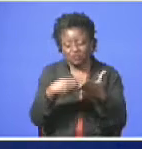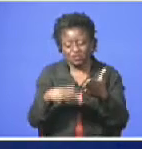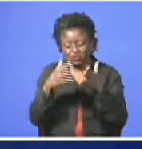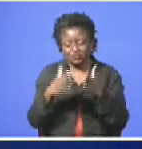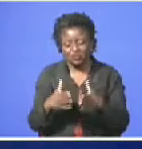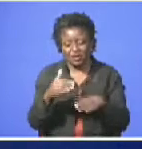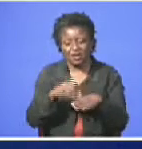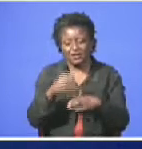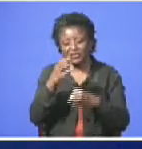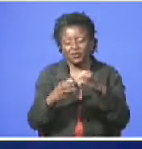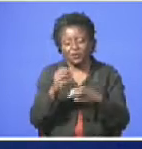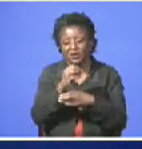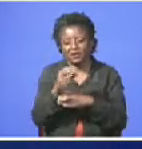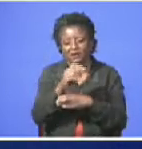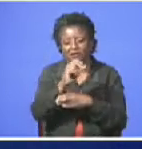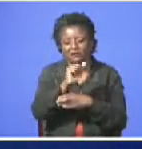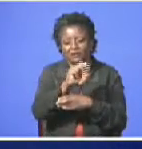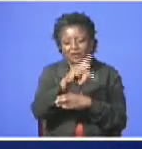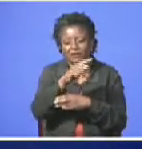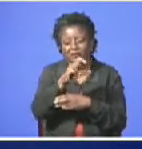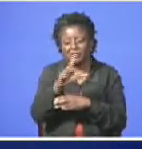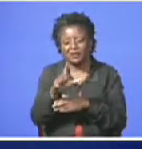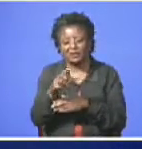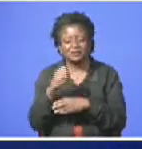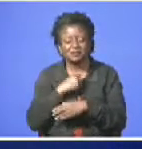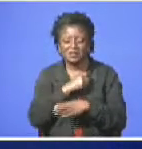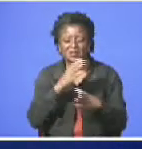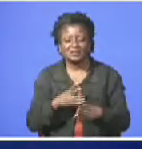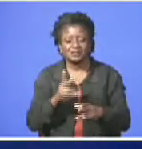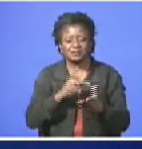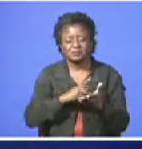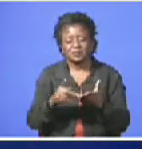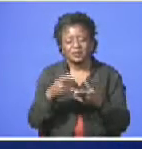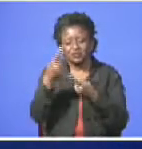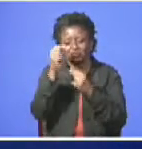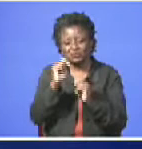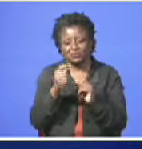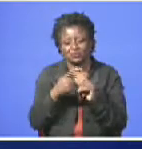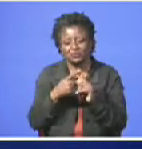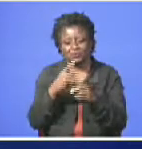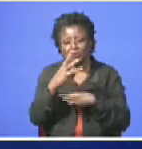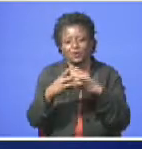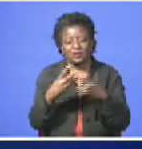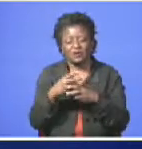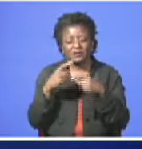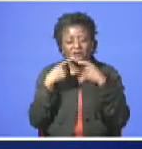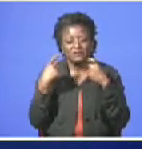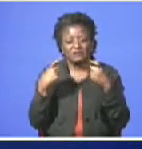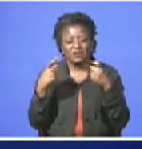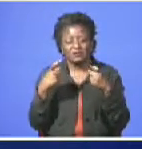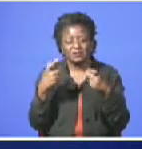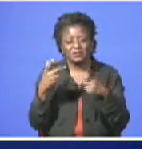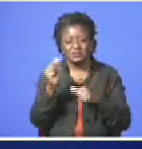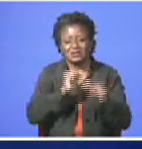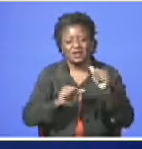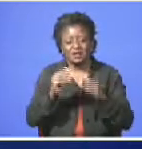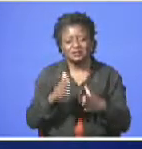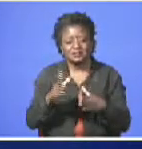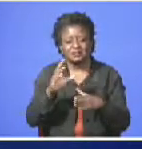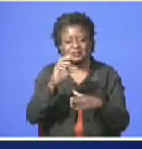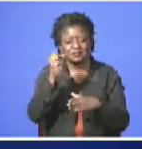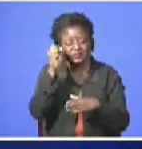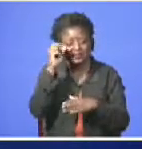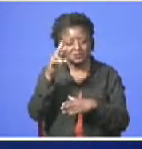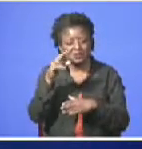Well, senators also paying tribute to world-famous actor Sir Sidney Poitier. The Bahamian-American director, producer,